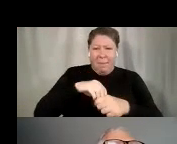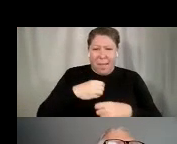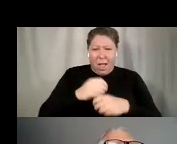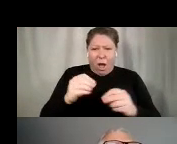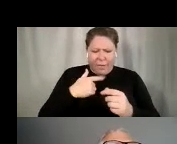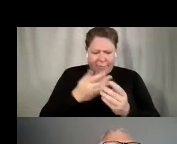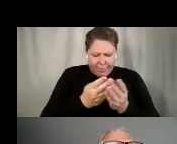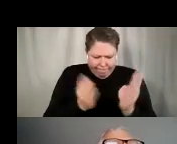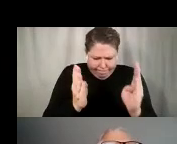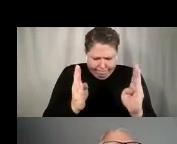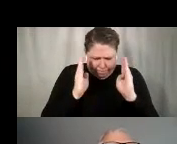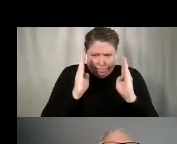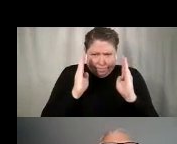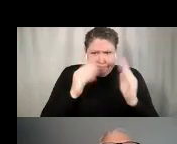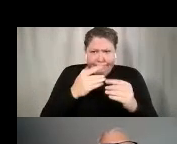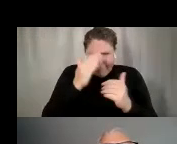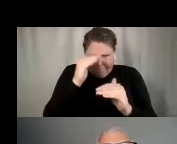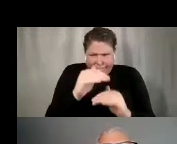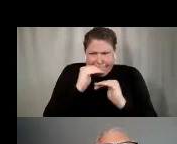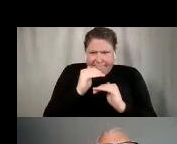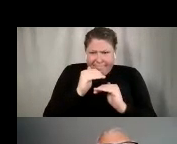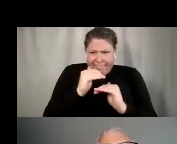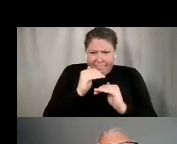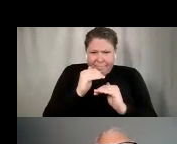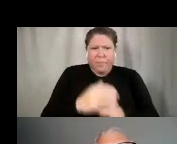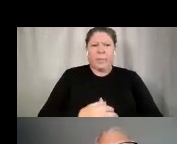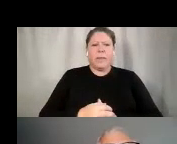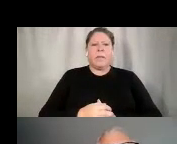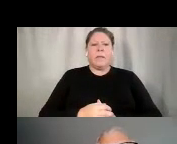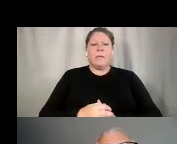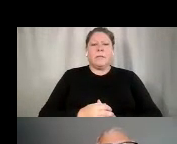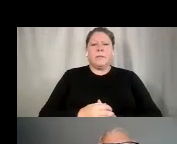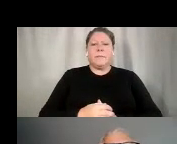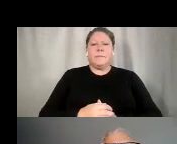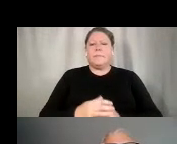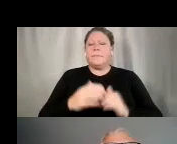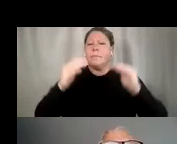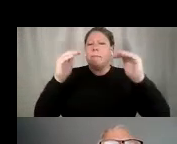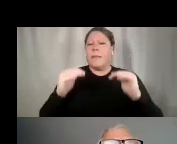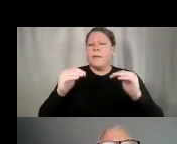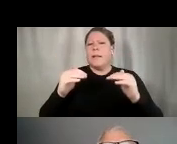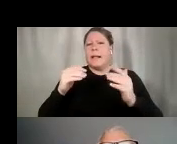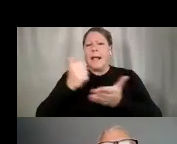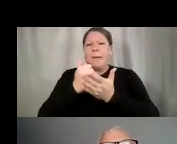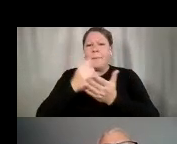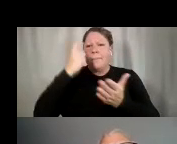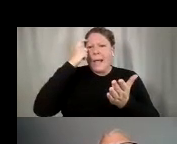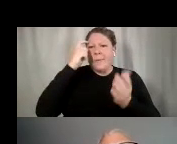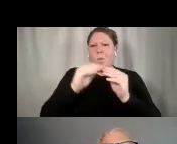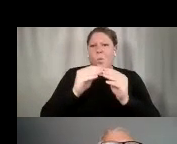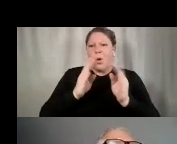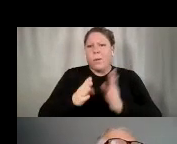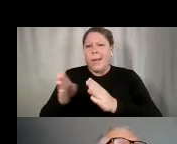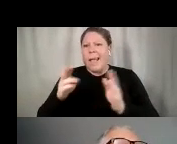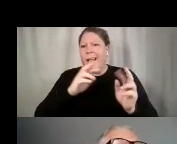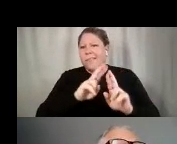do things that help our mind be prepared, that create those little those games, those icebreakers for our own